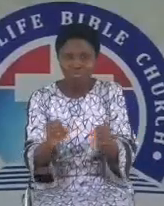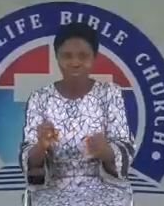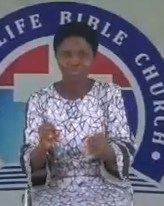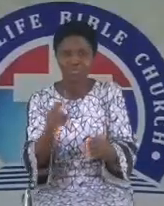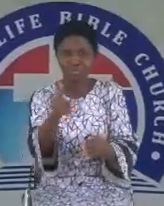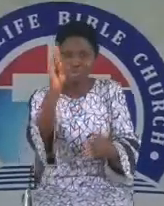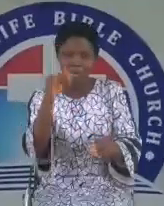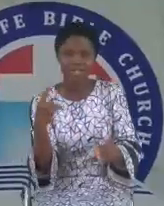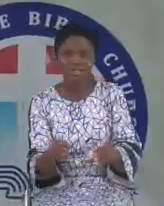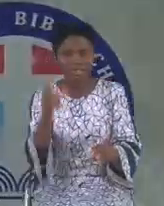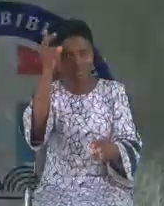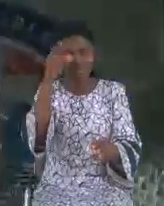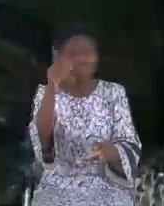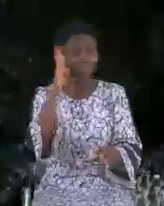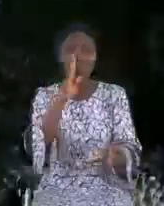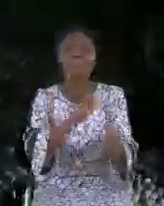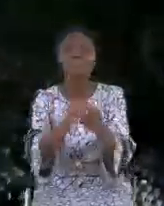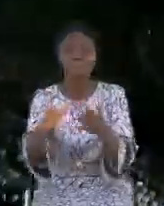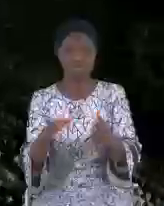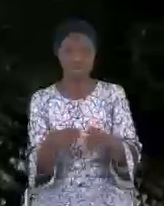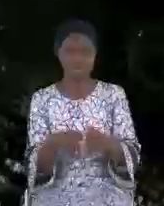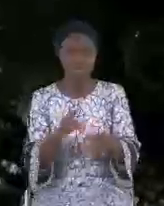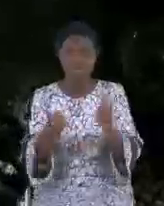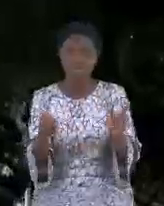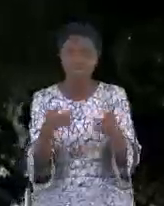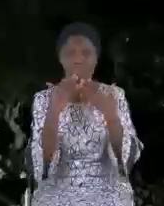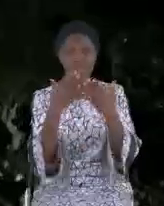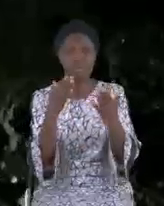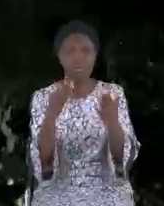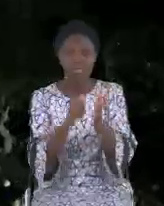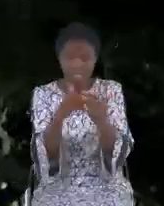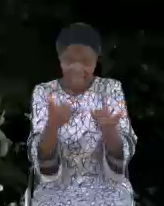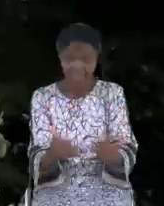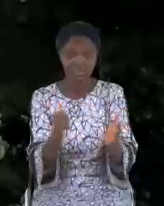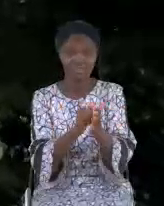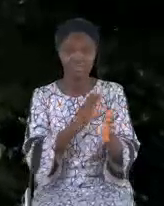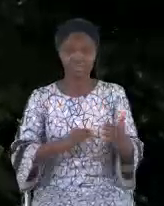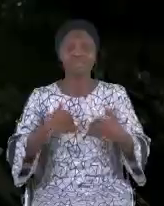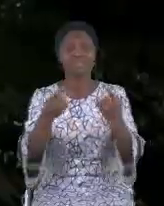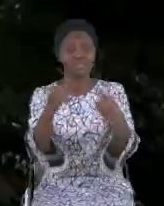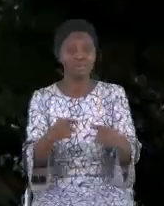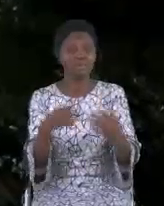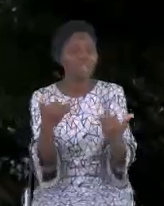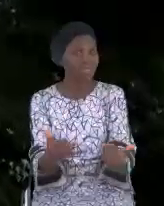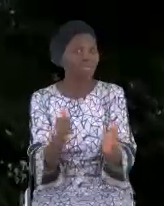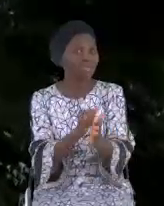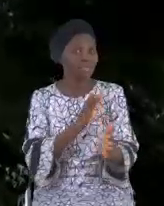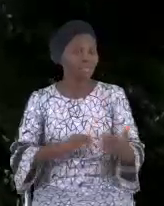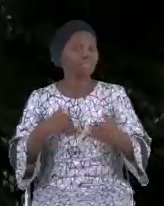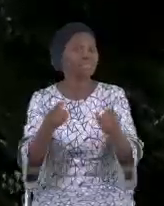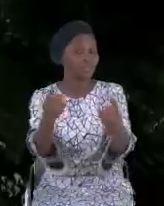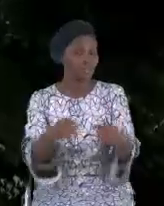will be ruined. But thank God, now that Christ has come. I said, now that Christ has